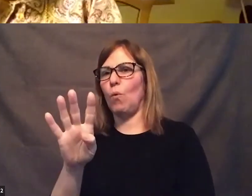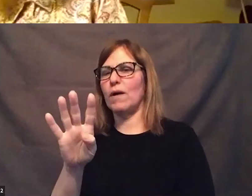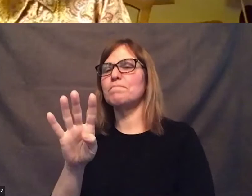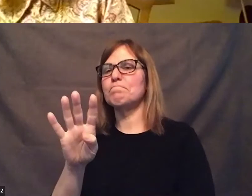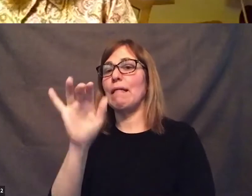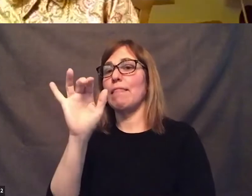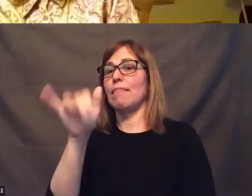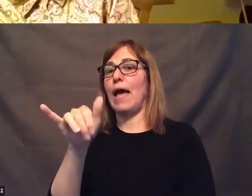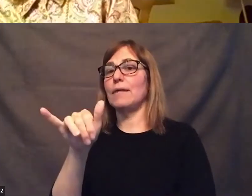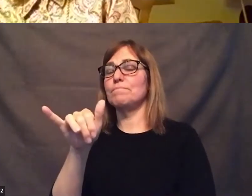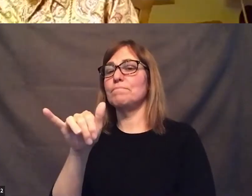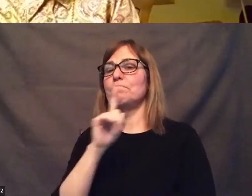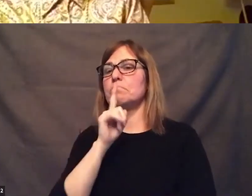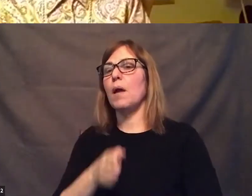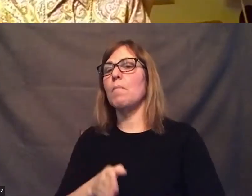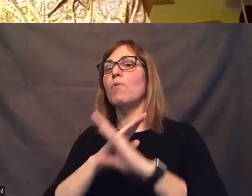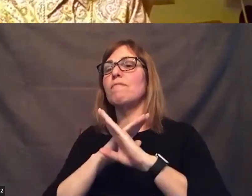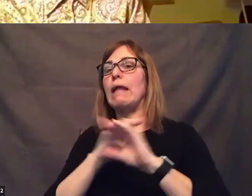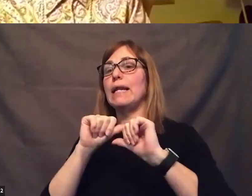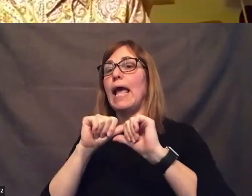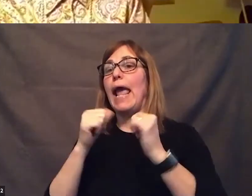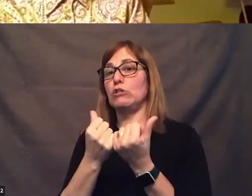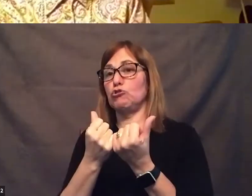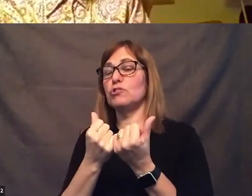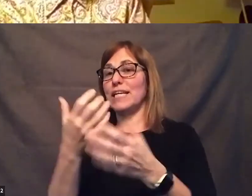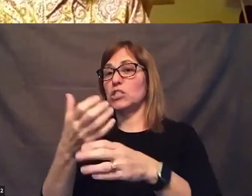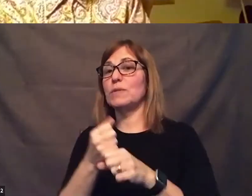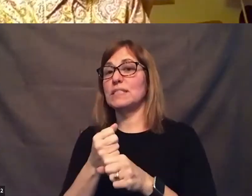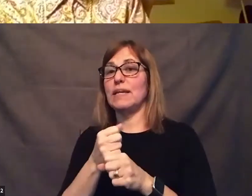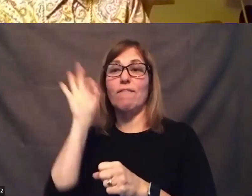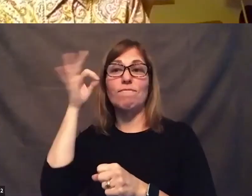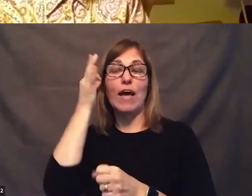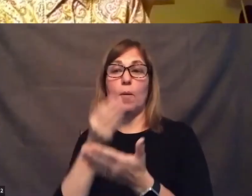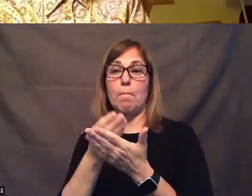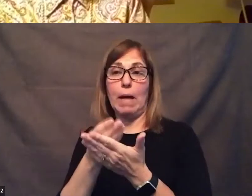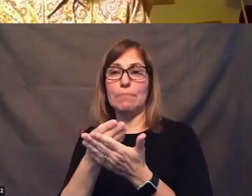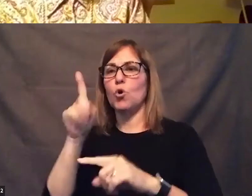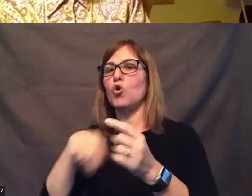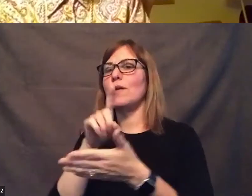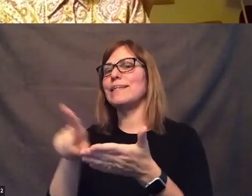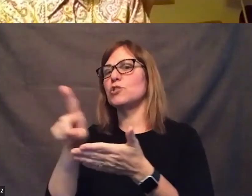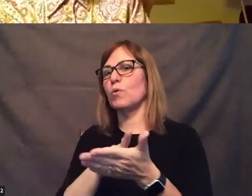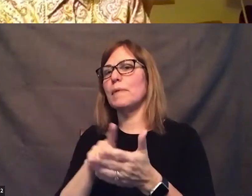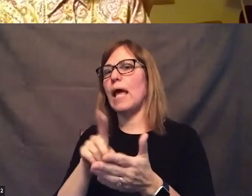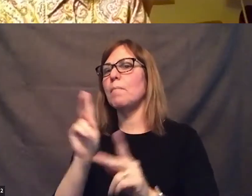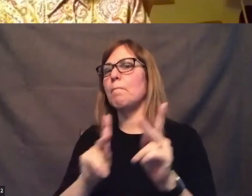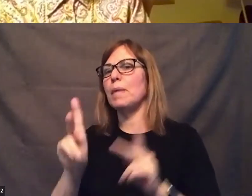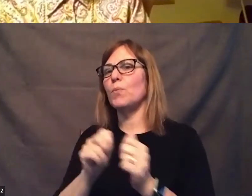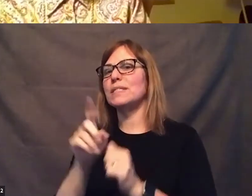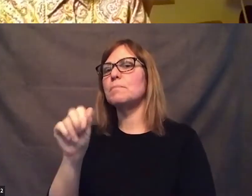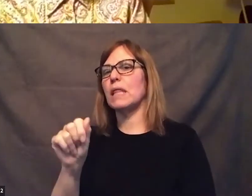essentially prevented agencies that received federal funding from discriminating against people with disabilities.